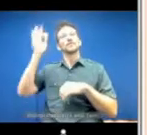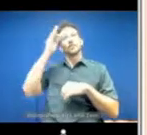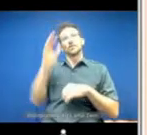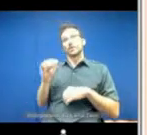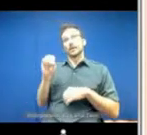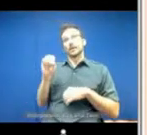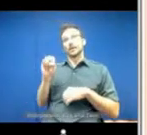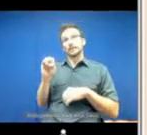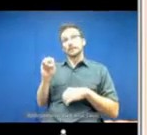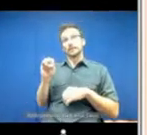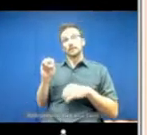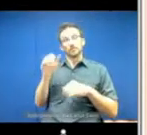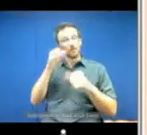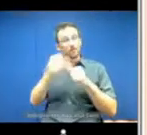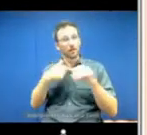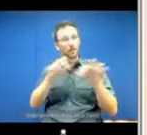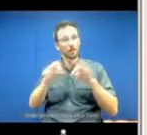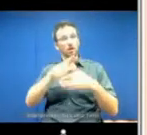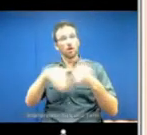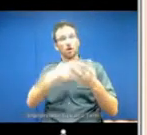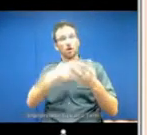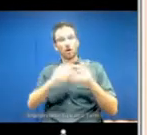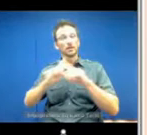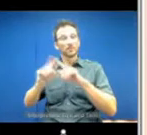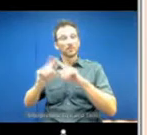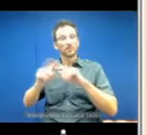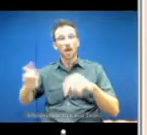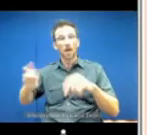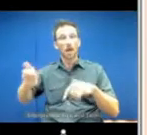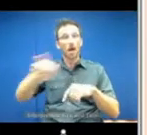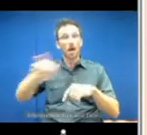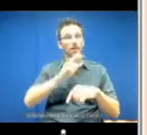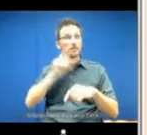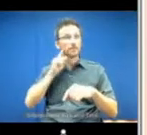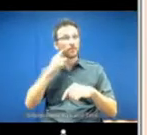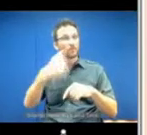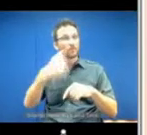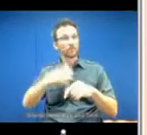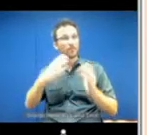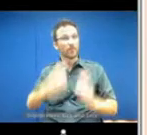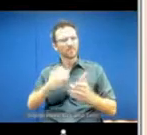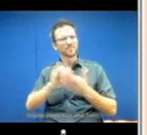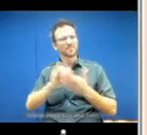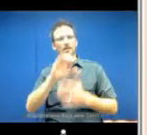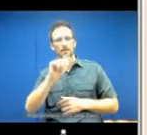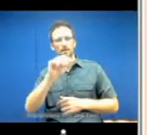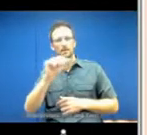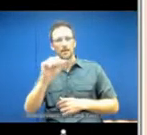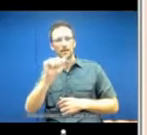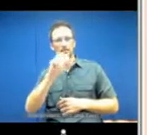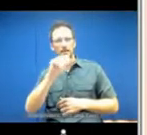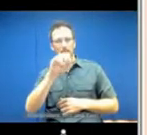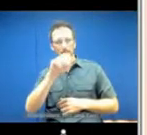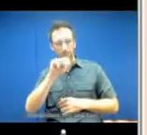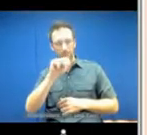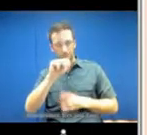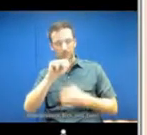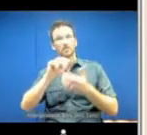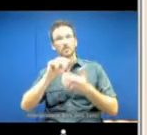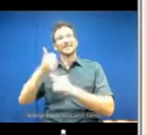of the plaintiffs in the class action, each deposition was specifically agreed to be 2 7-hour days.